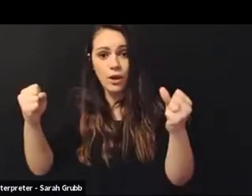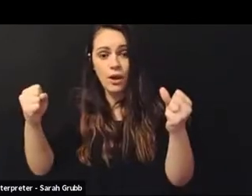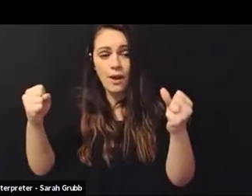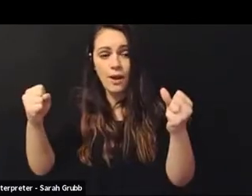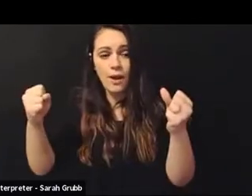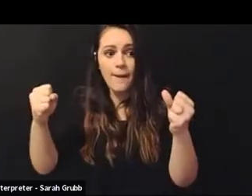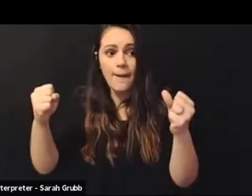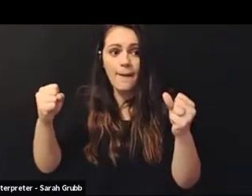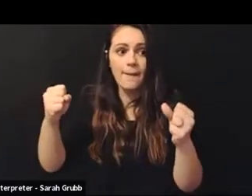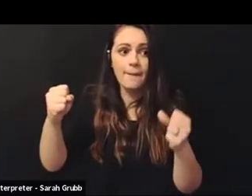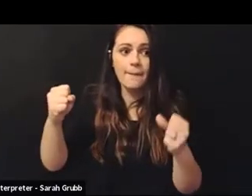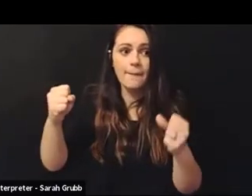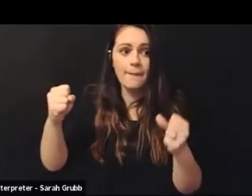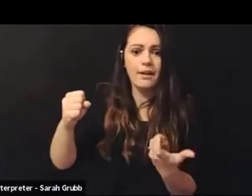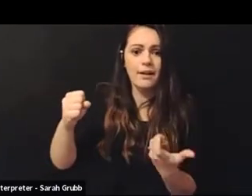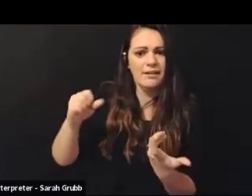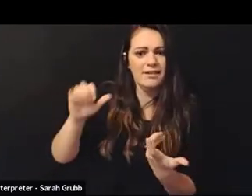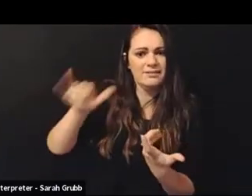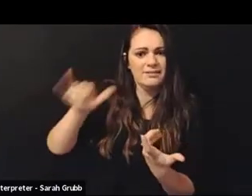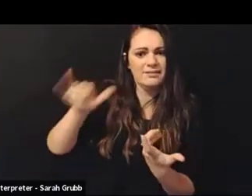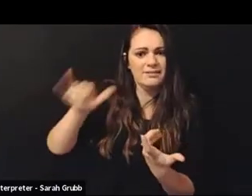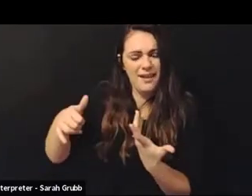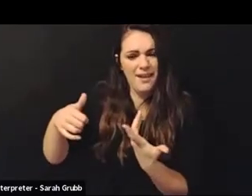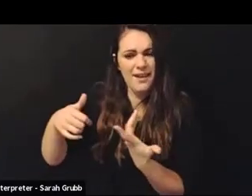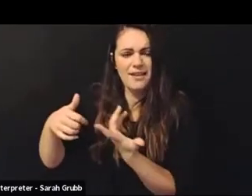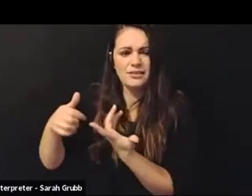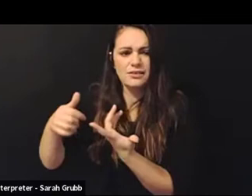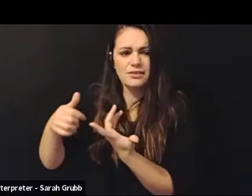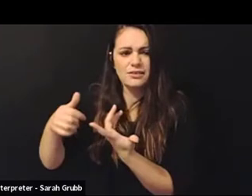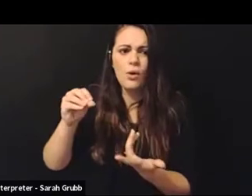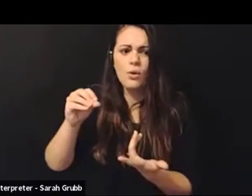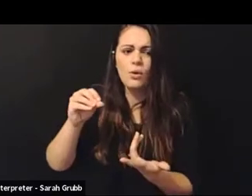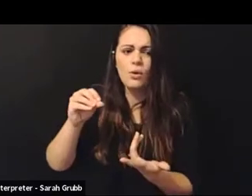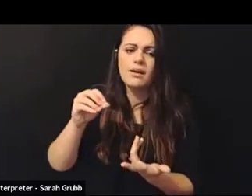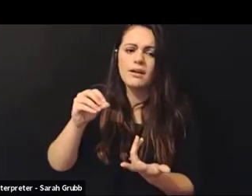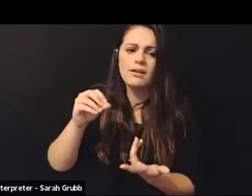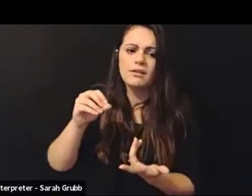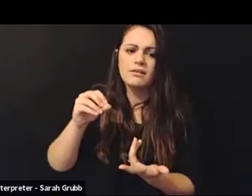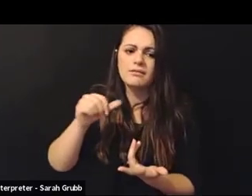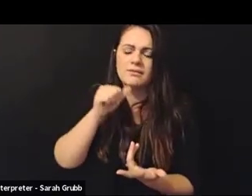charge syndrome. So it doesn't always have to be autism.